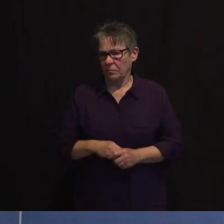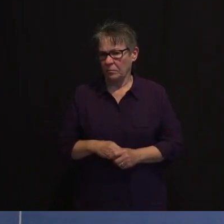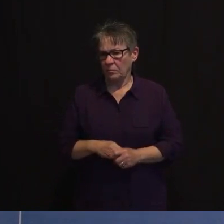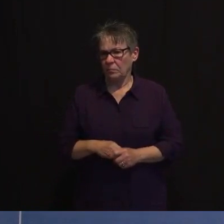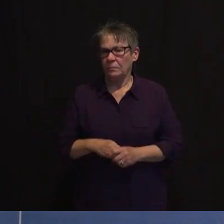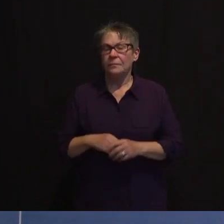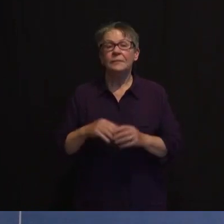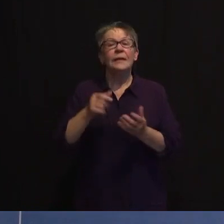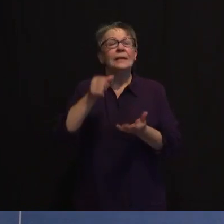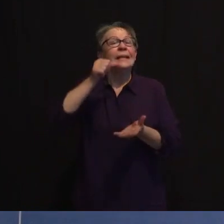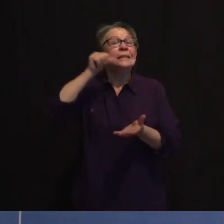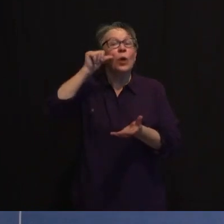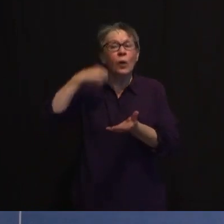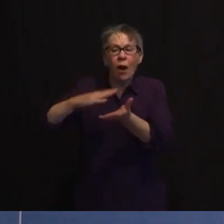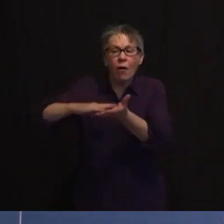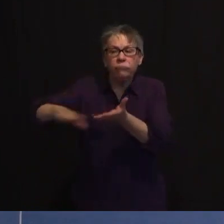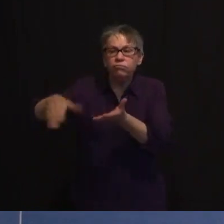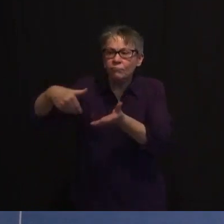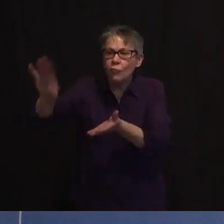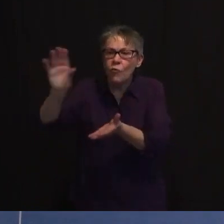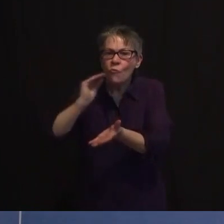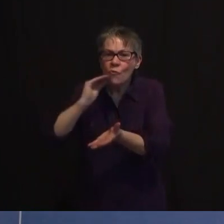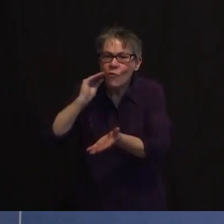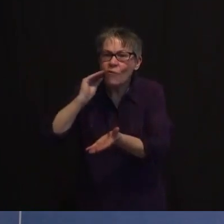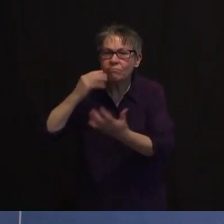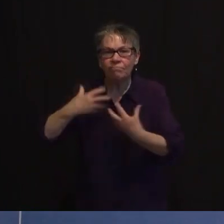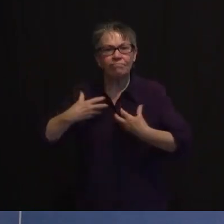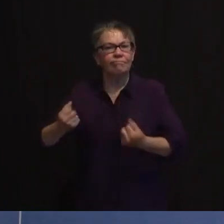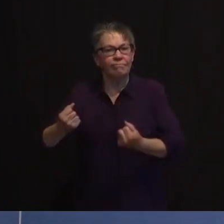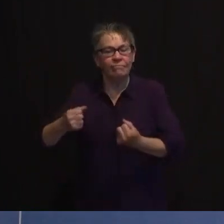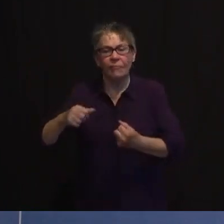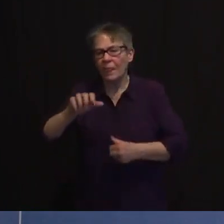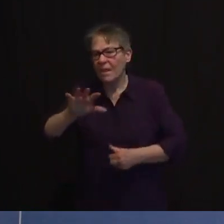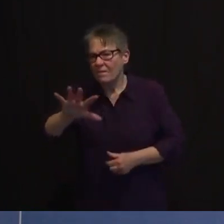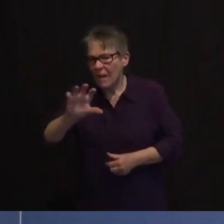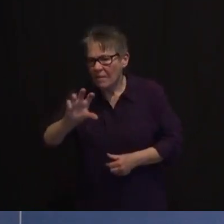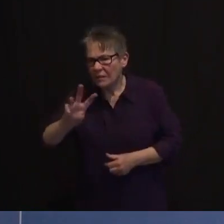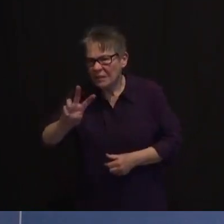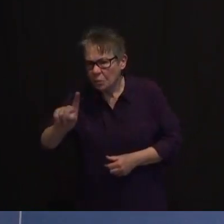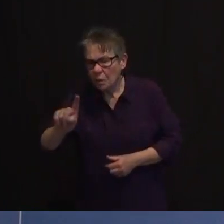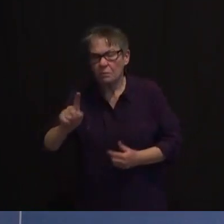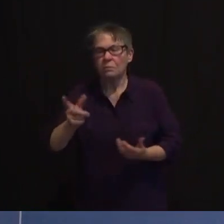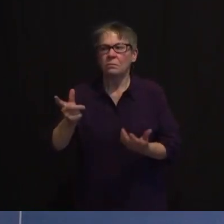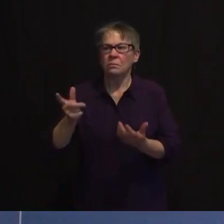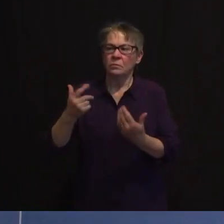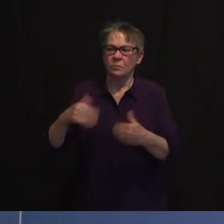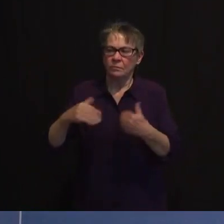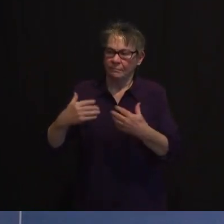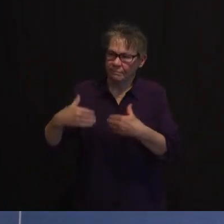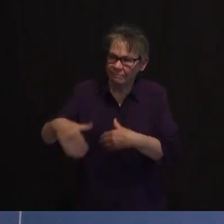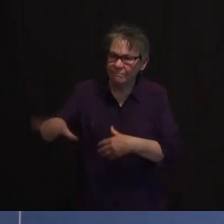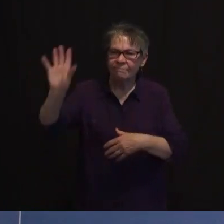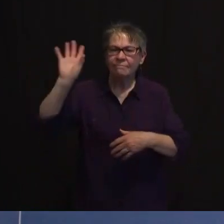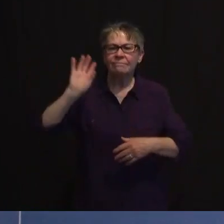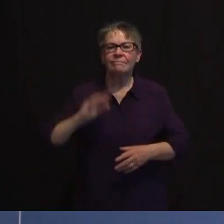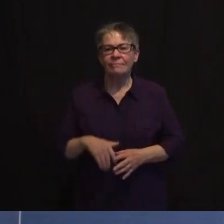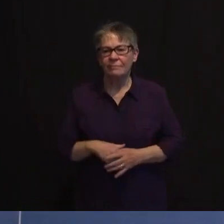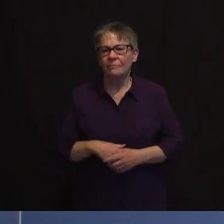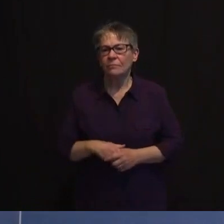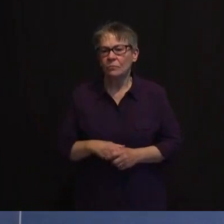of COVID-19. So the discharge rate, based on the number of hospitalizations, was about 14%